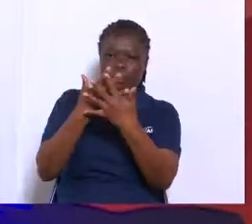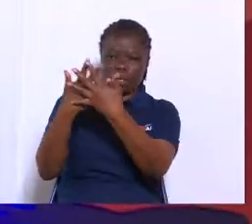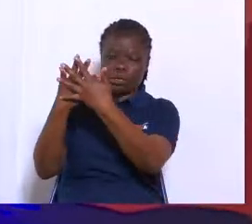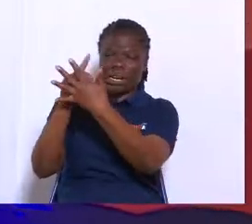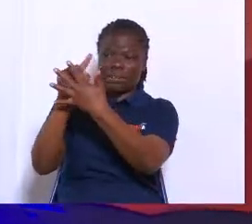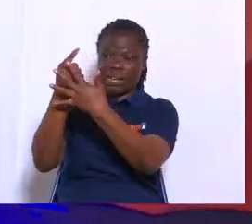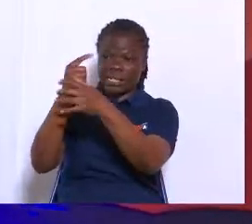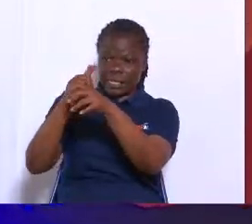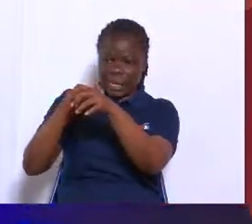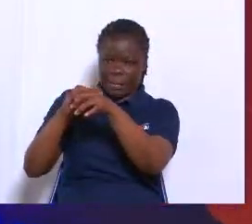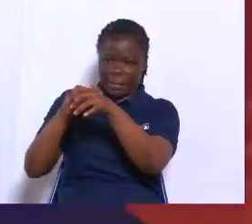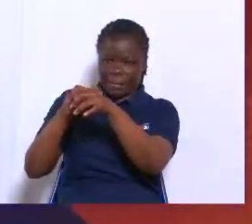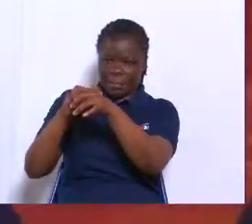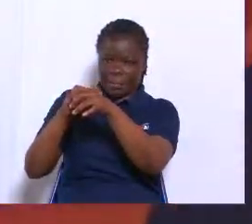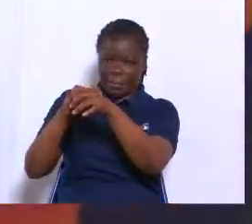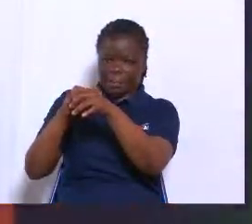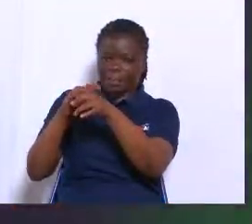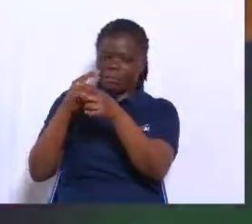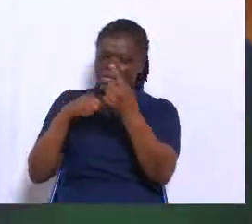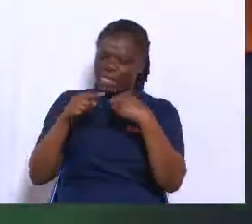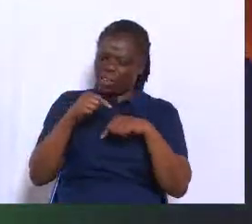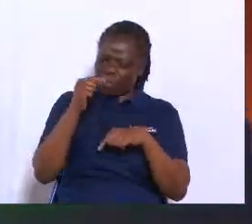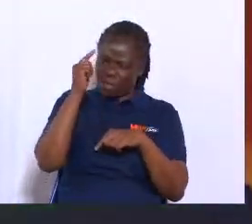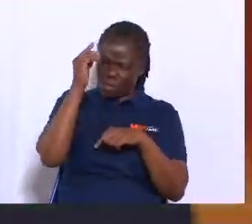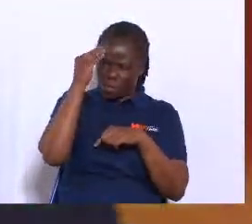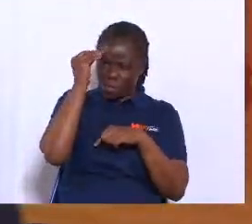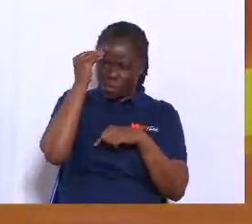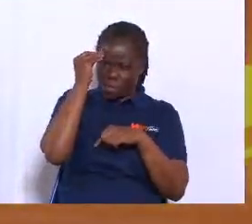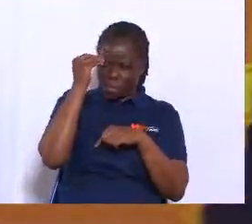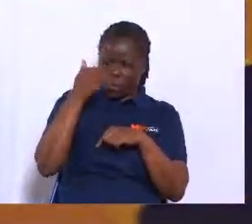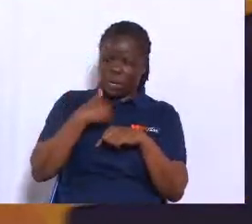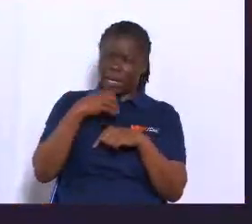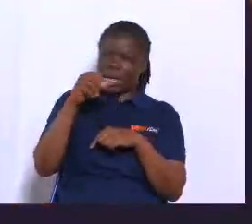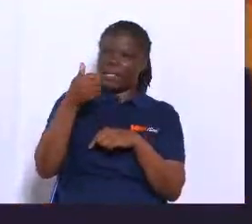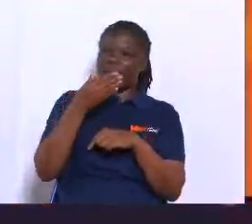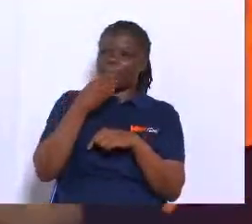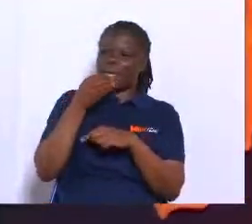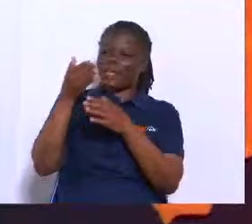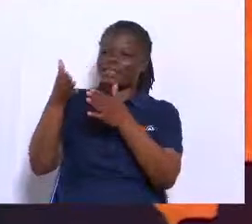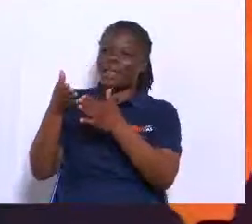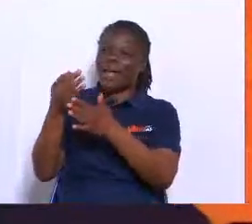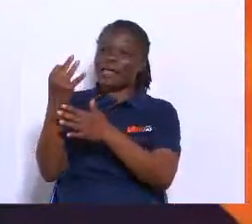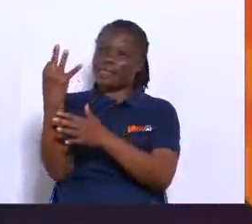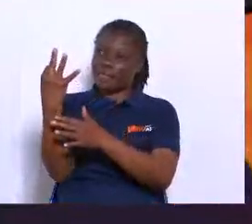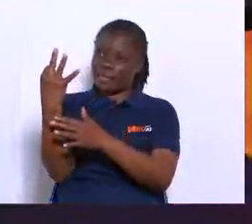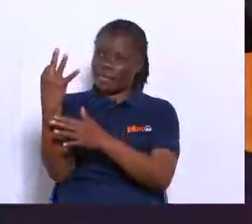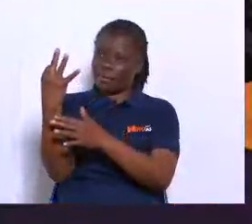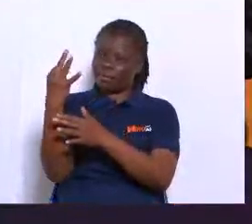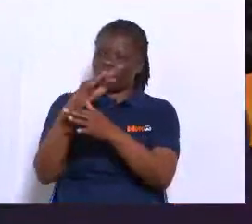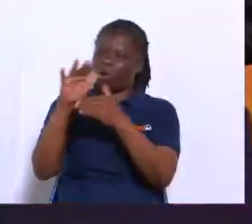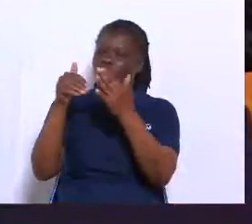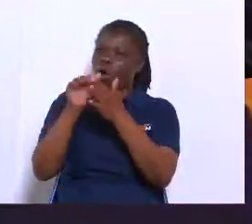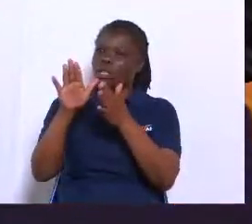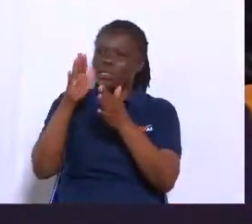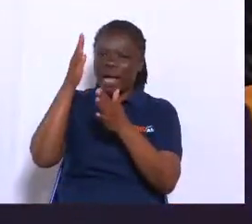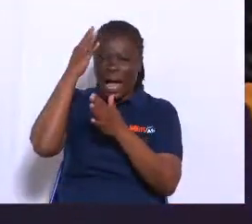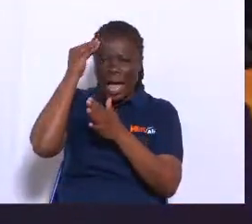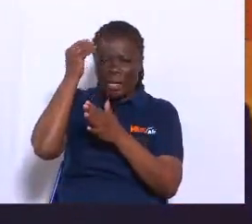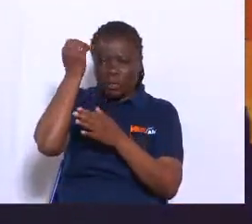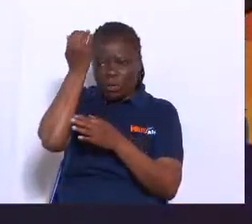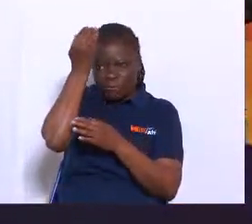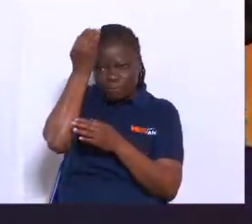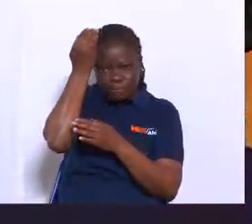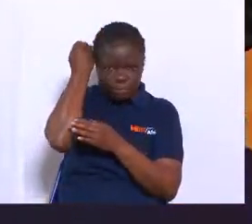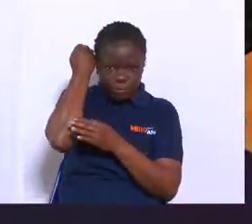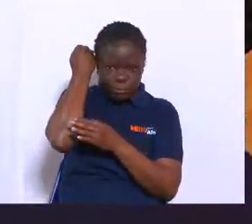first, I came into my cell. There were three men there. All their heads were shaven, bald, but